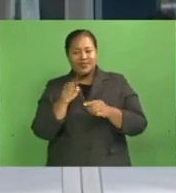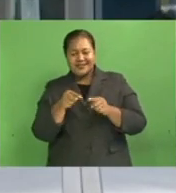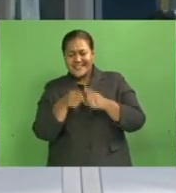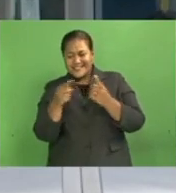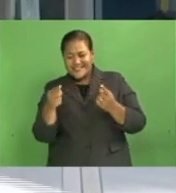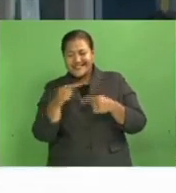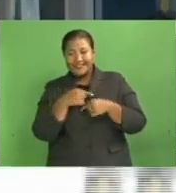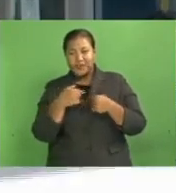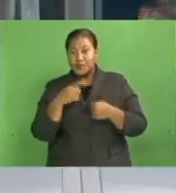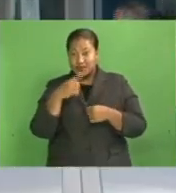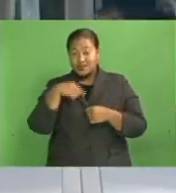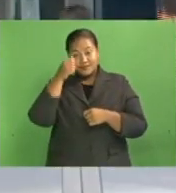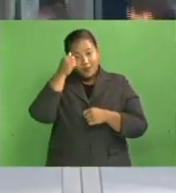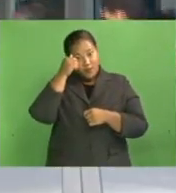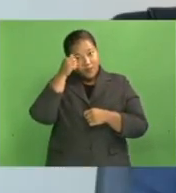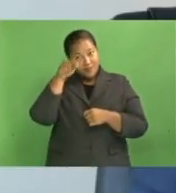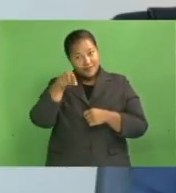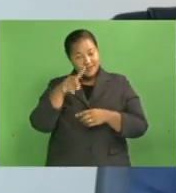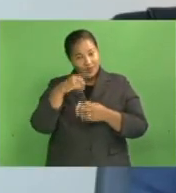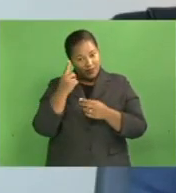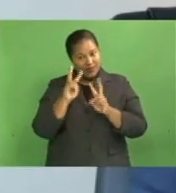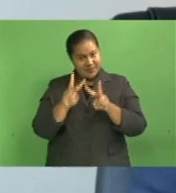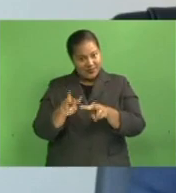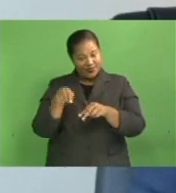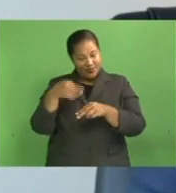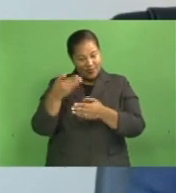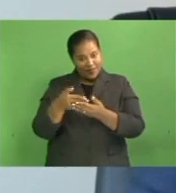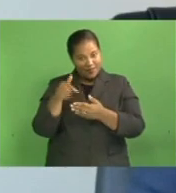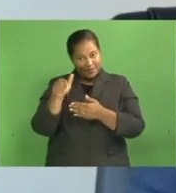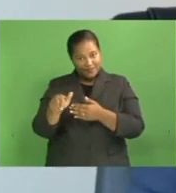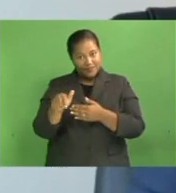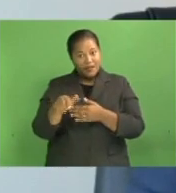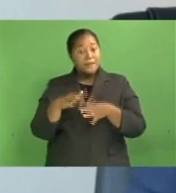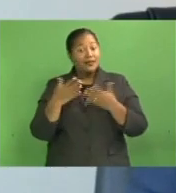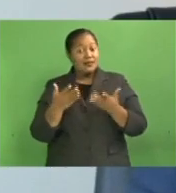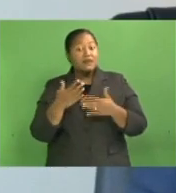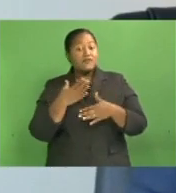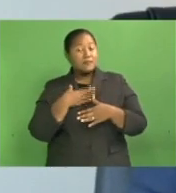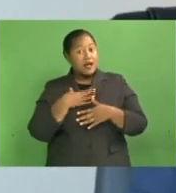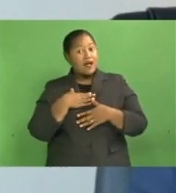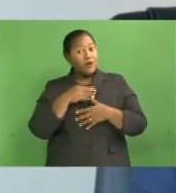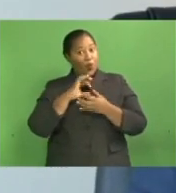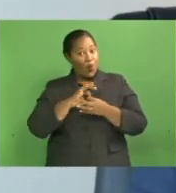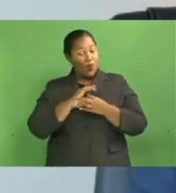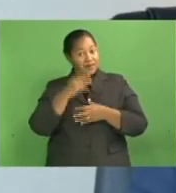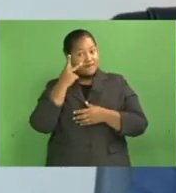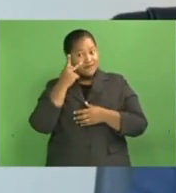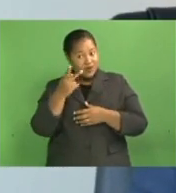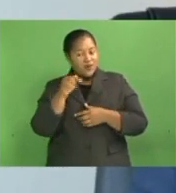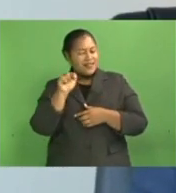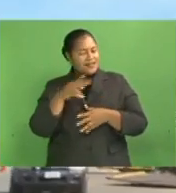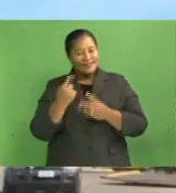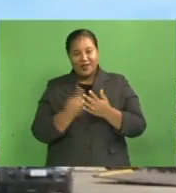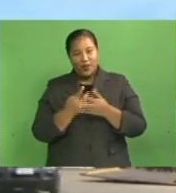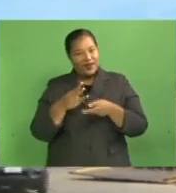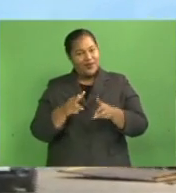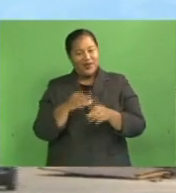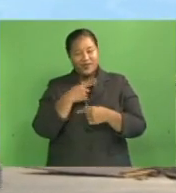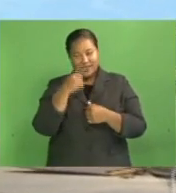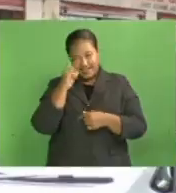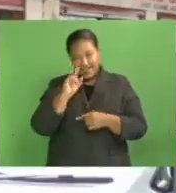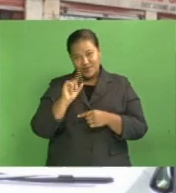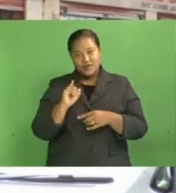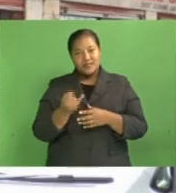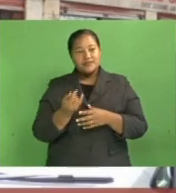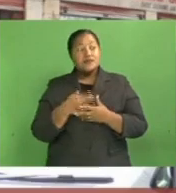which, they are looking at it. As far as my own personal view, I think that's the only way to do it. We all have to wait